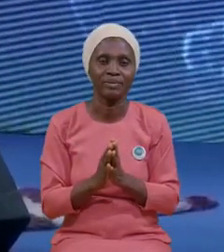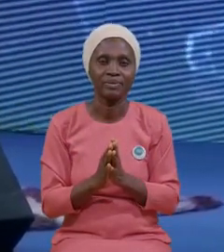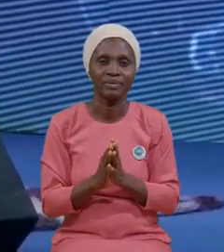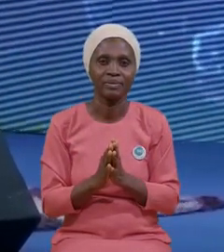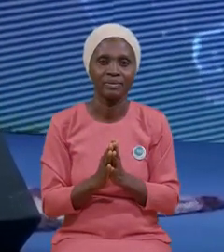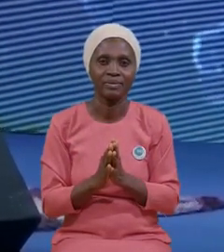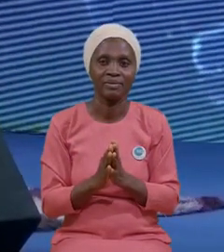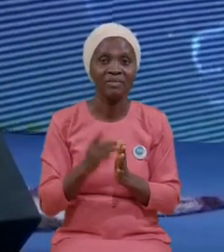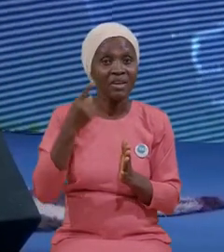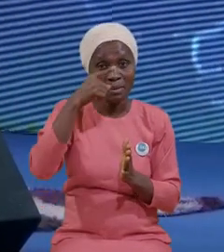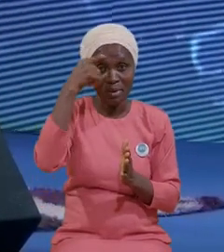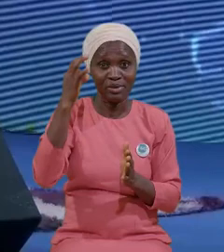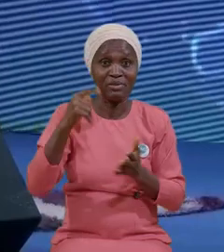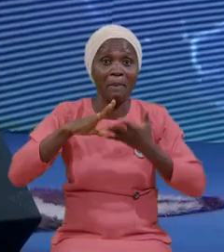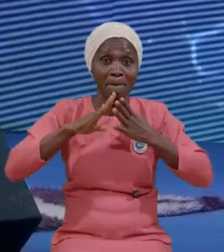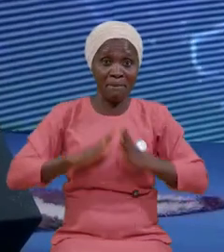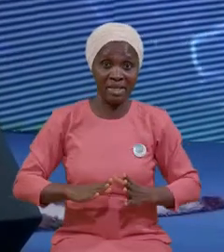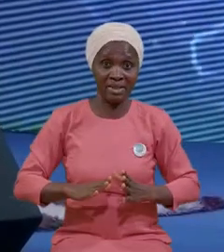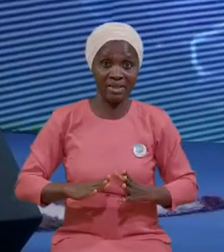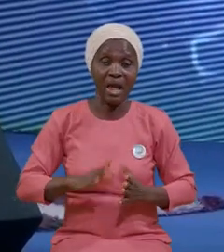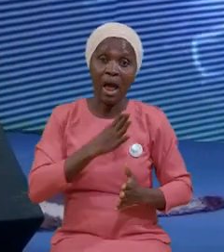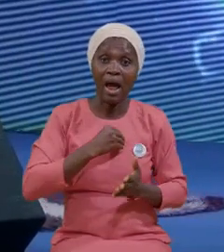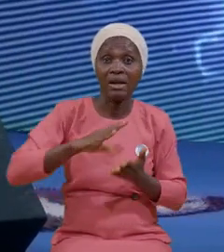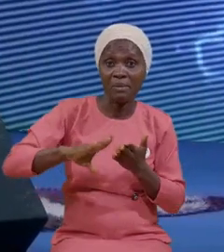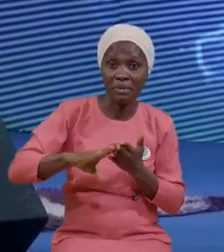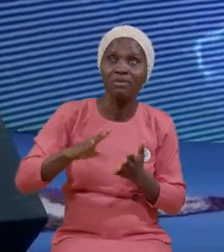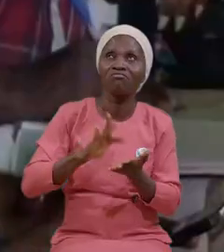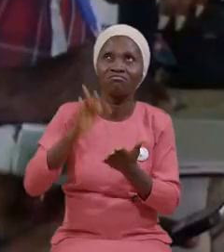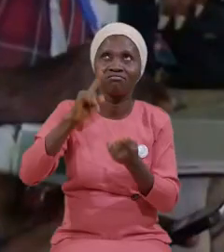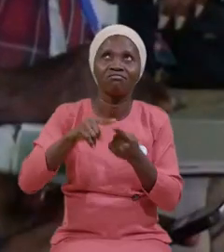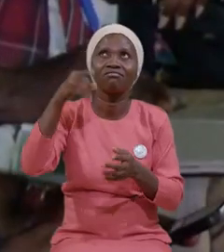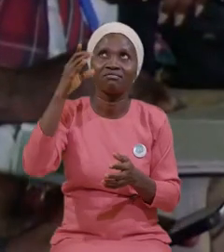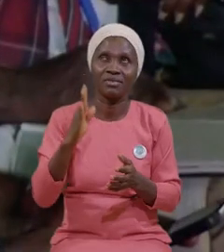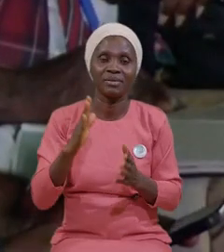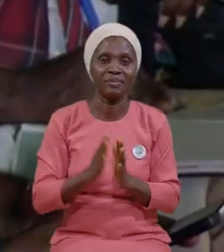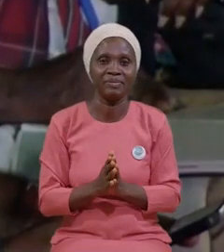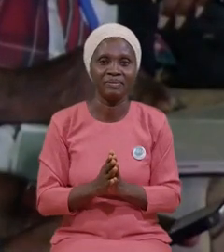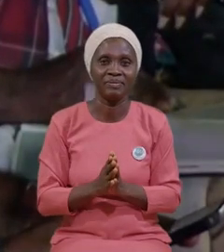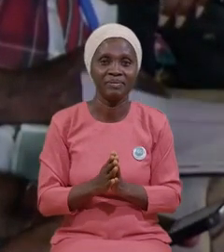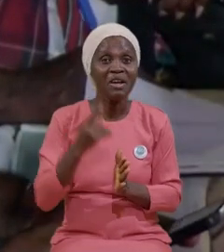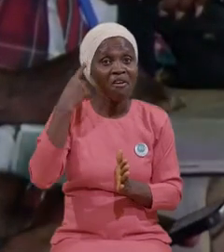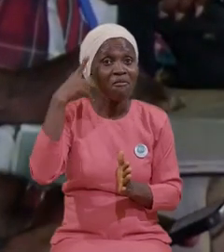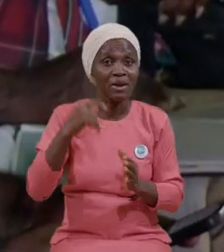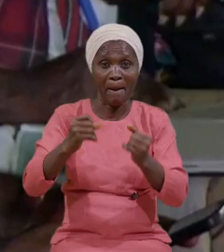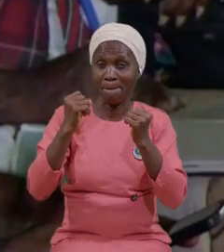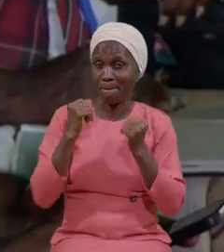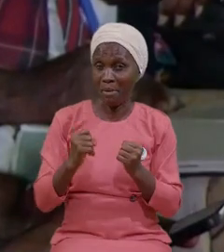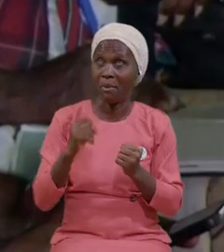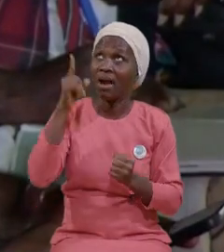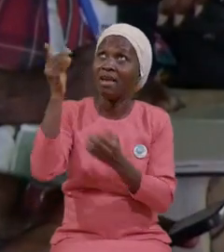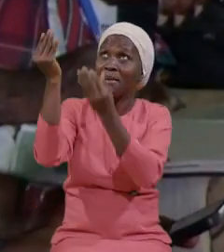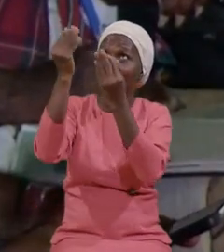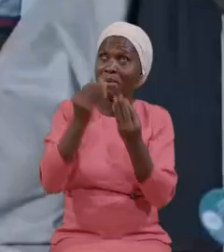For the peace, for the pardon, glory to God. For the power he brings